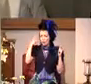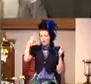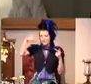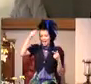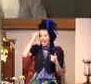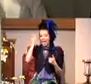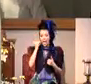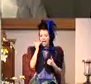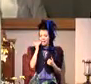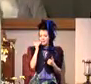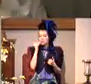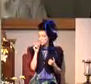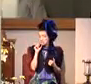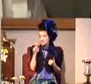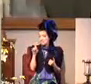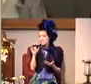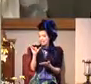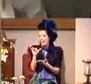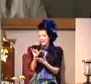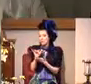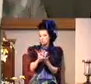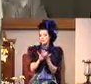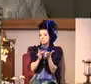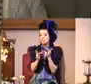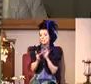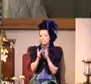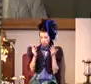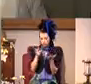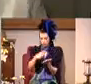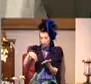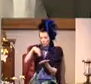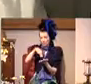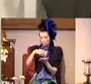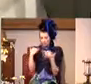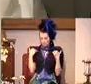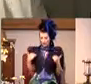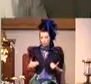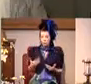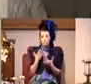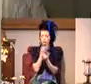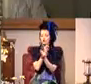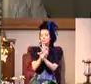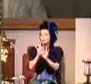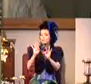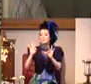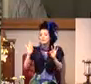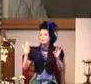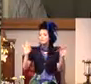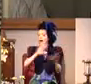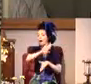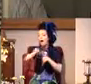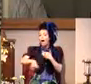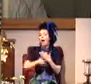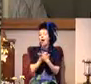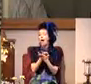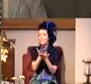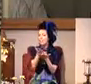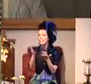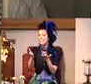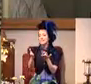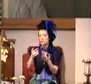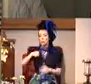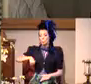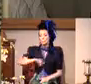his burial. Jesus' resurrected body was free of all of the things that we tend to surround ourselves